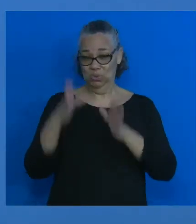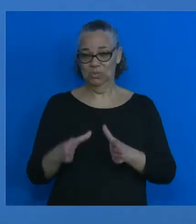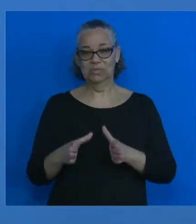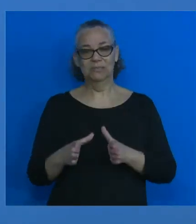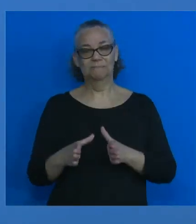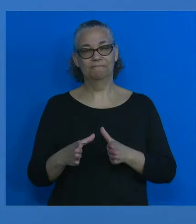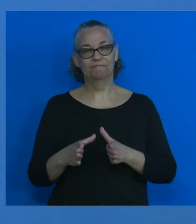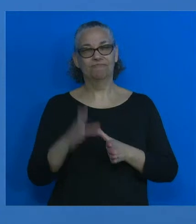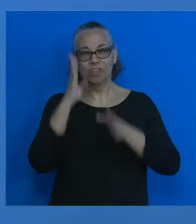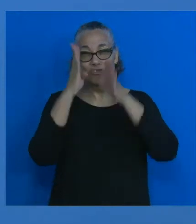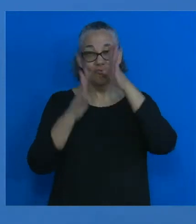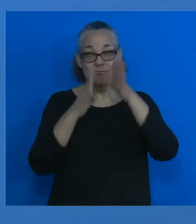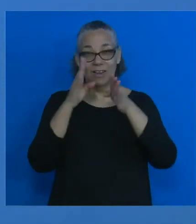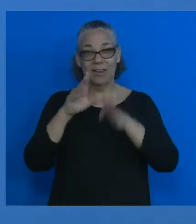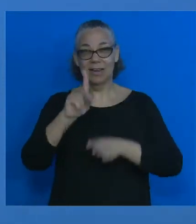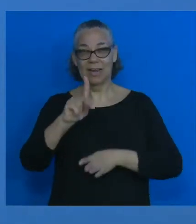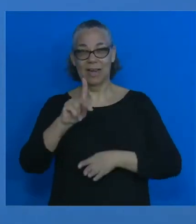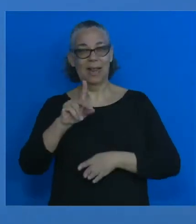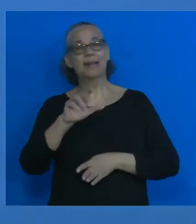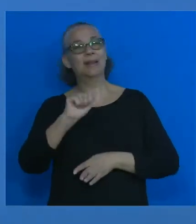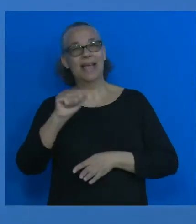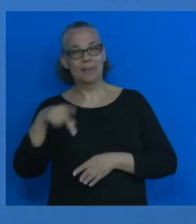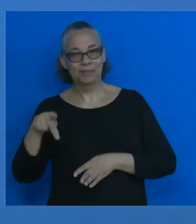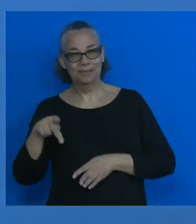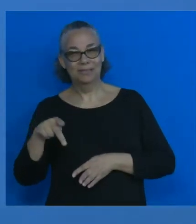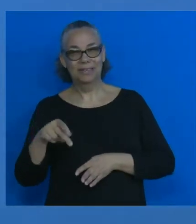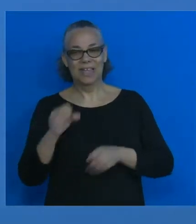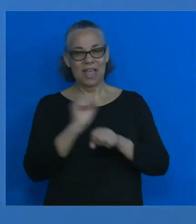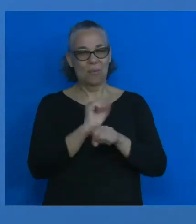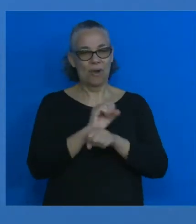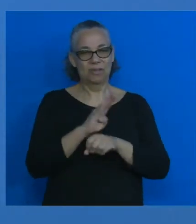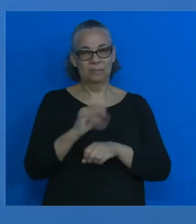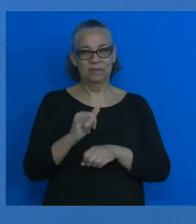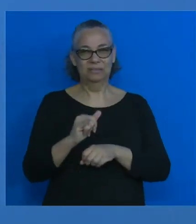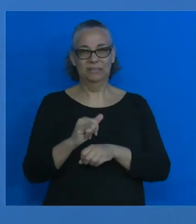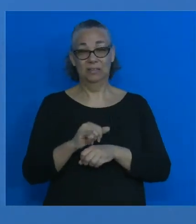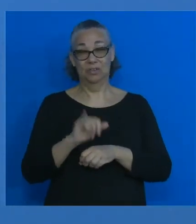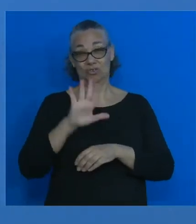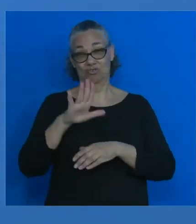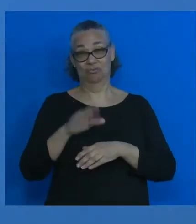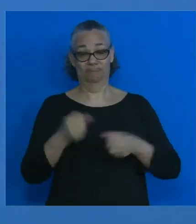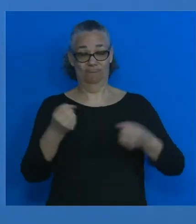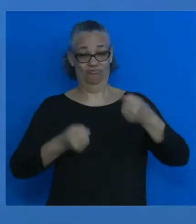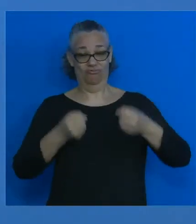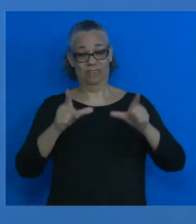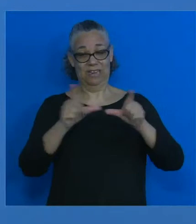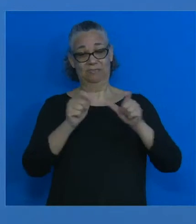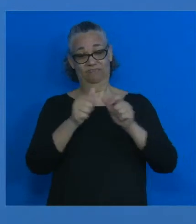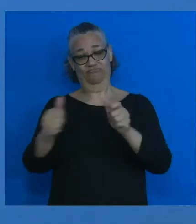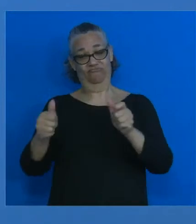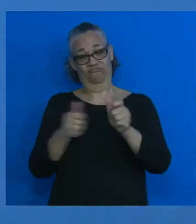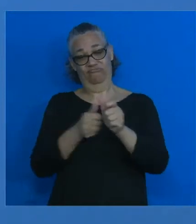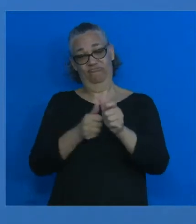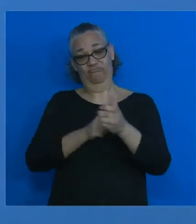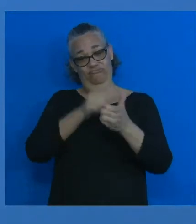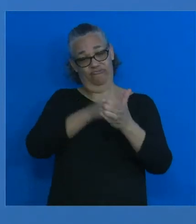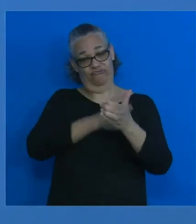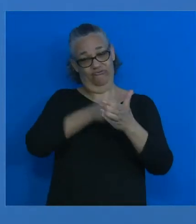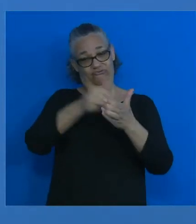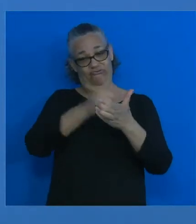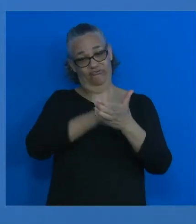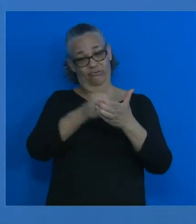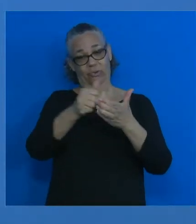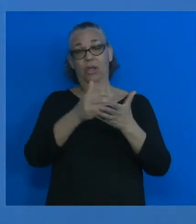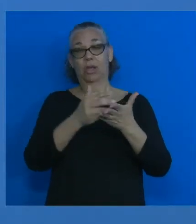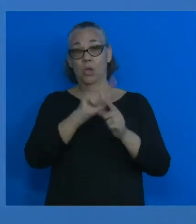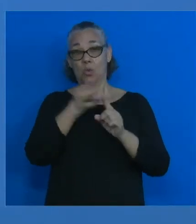build an app. An app works by scanning the back of your driver's license. So right now, when you enter an establishment,